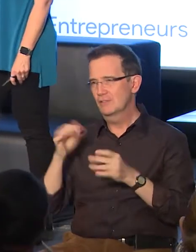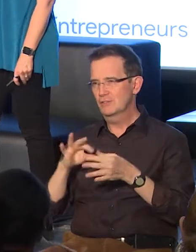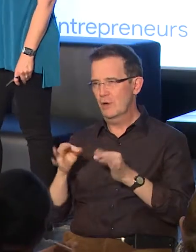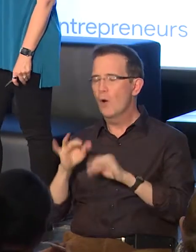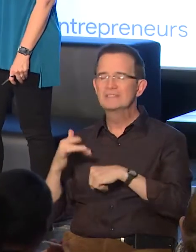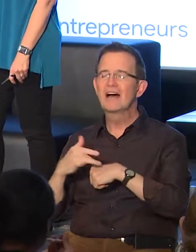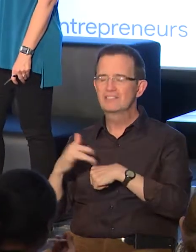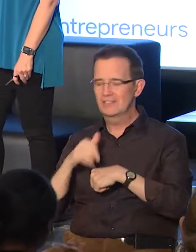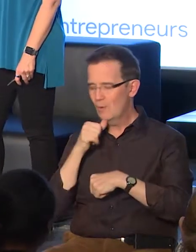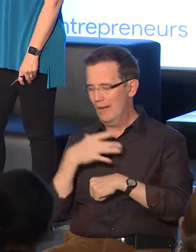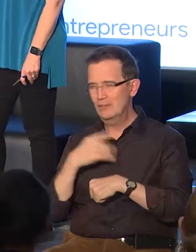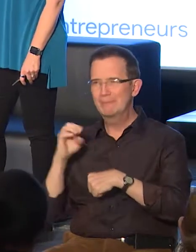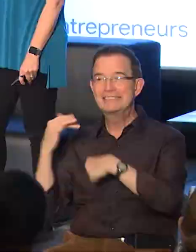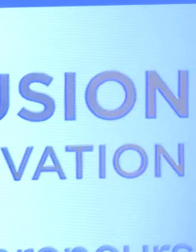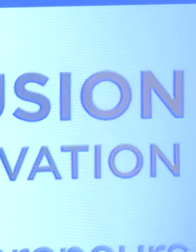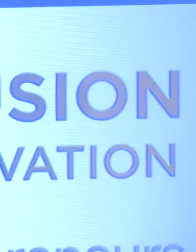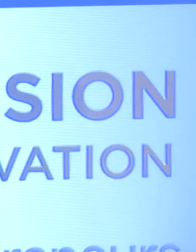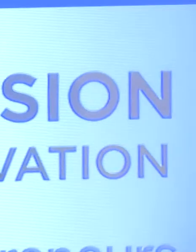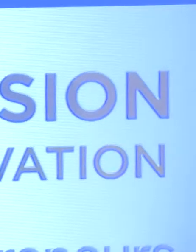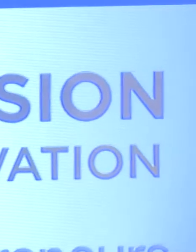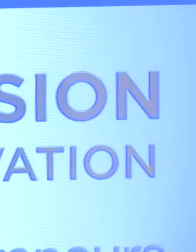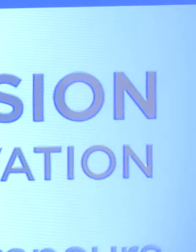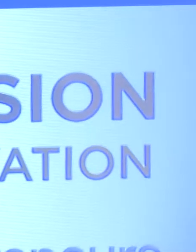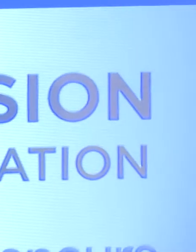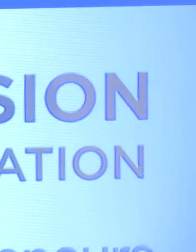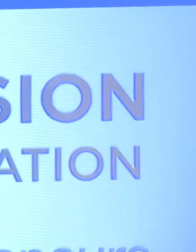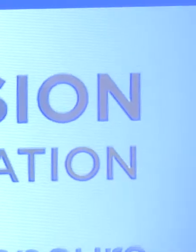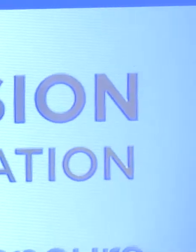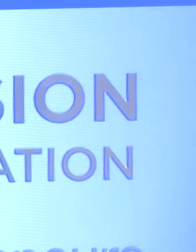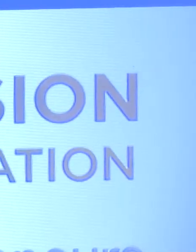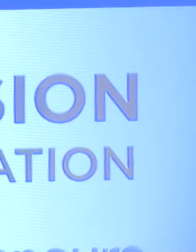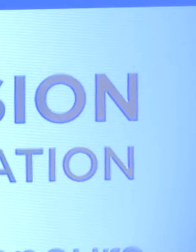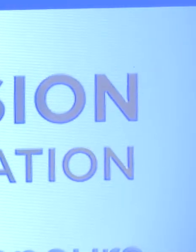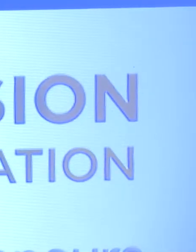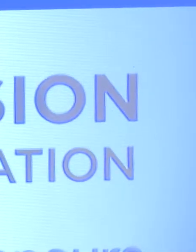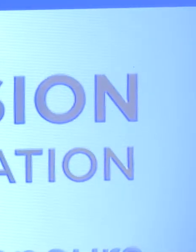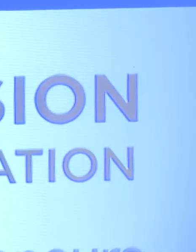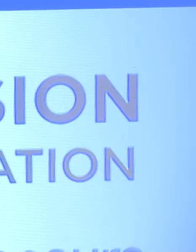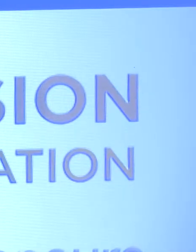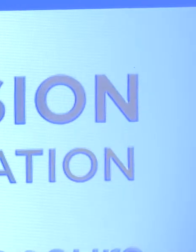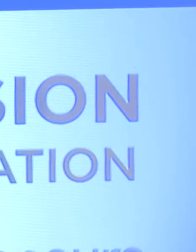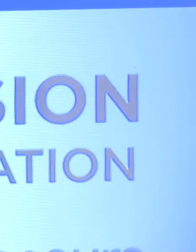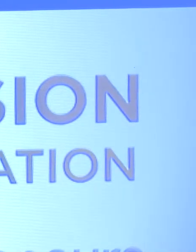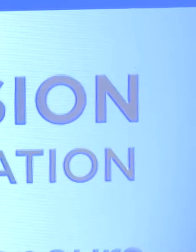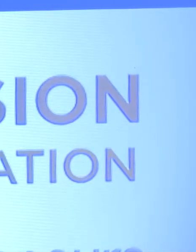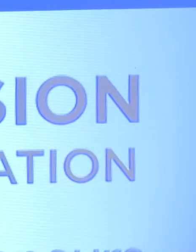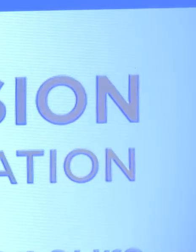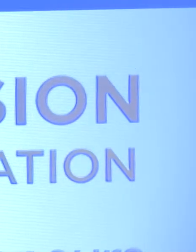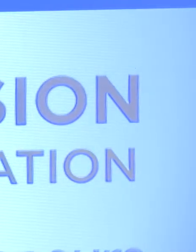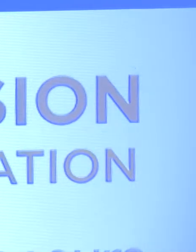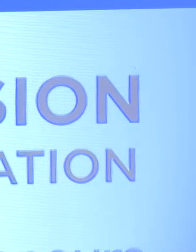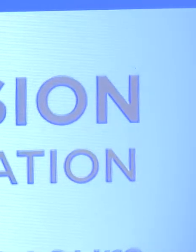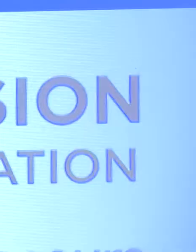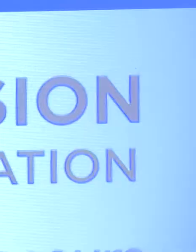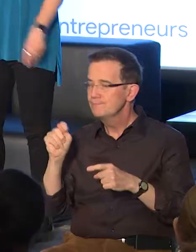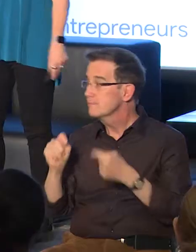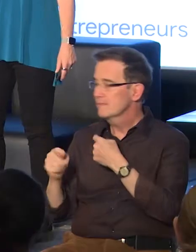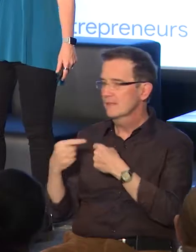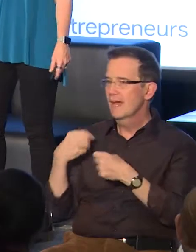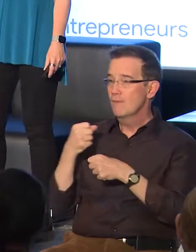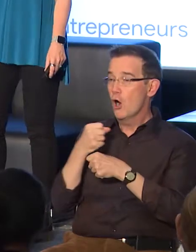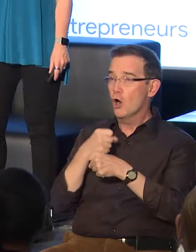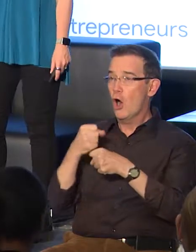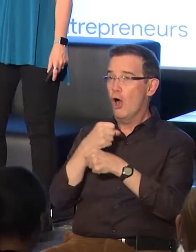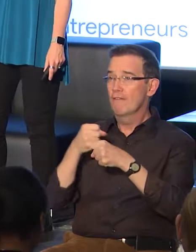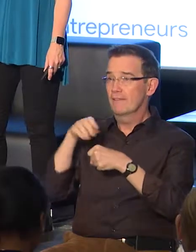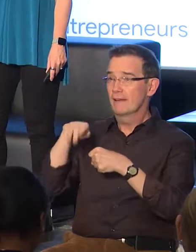But take care of yourself. Self-care is important. It's a value. It's a thing. Coffee, water, restrooms if needed. Coffee, there's coffee on the